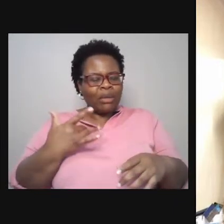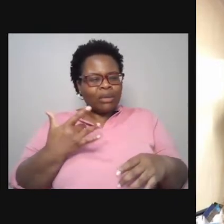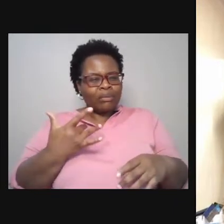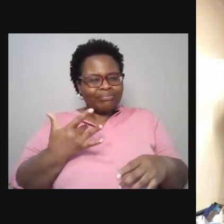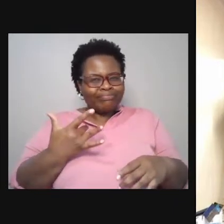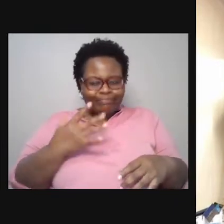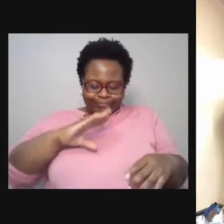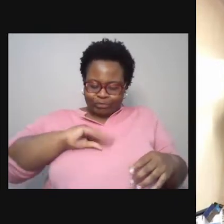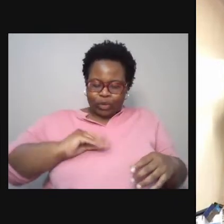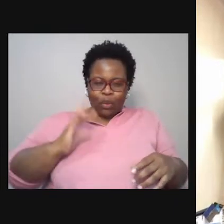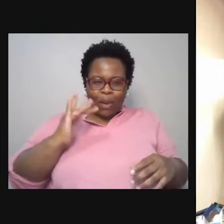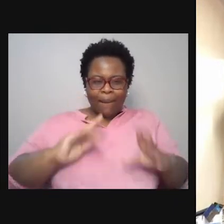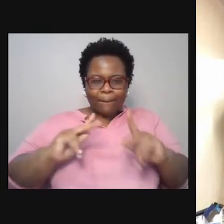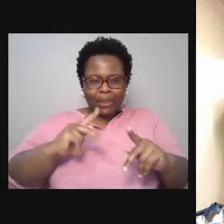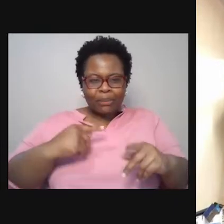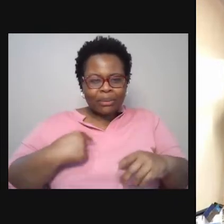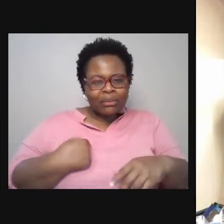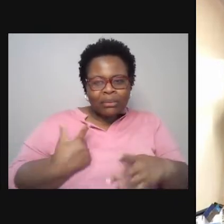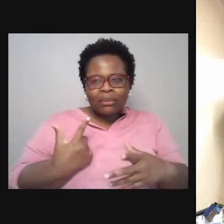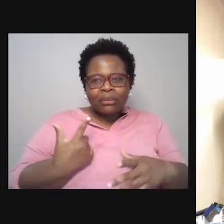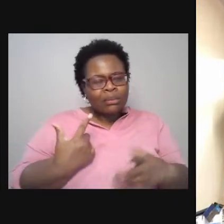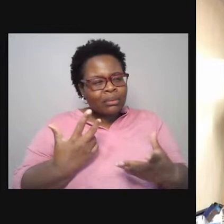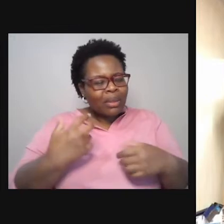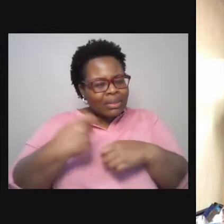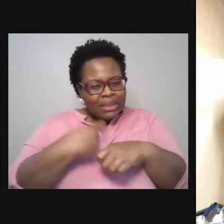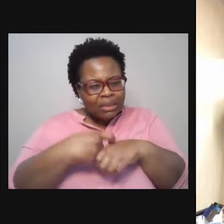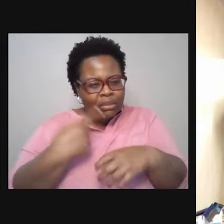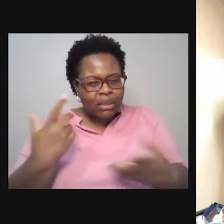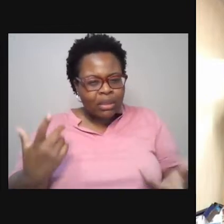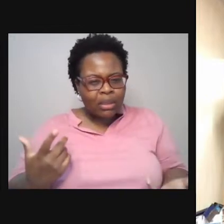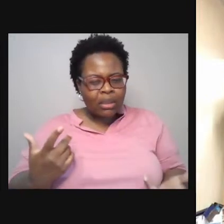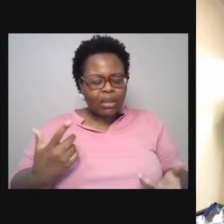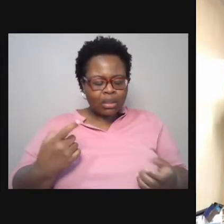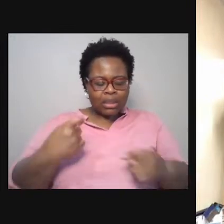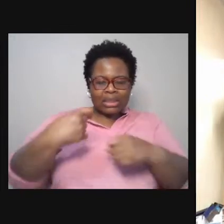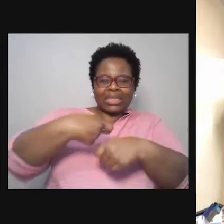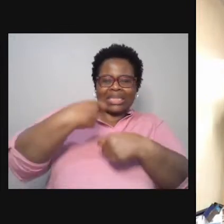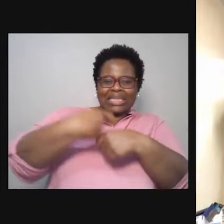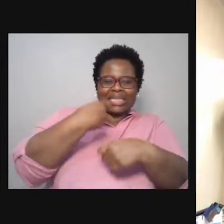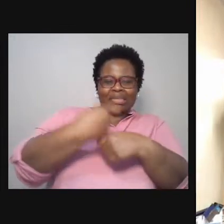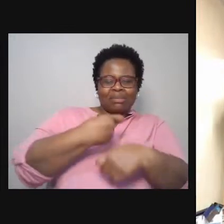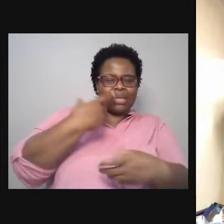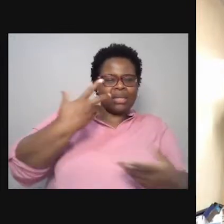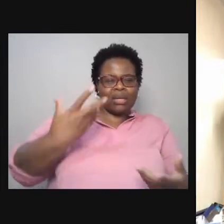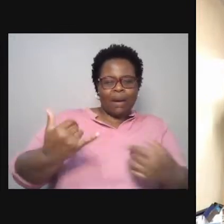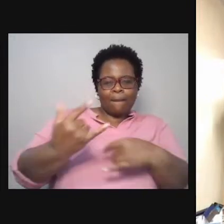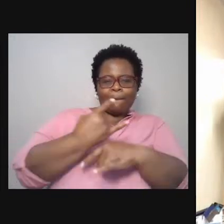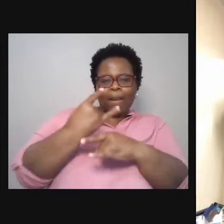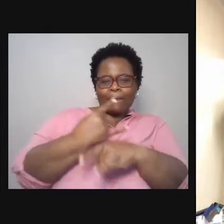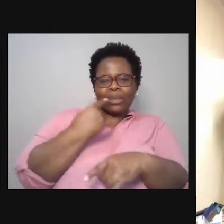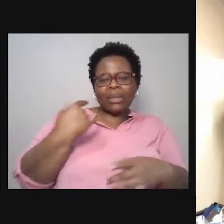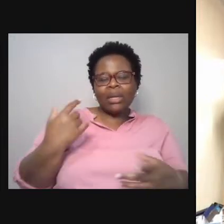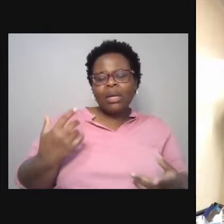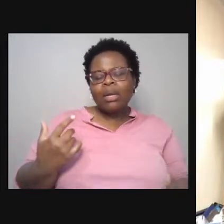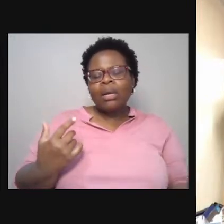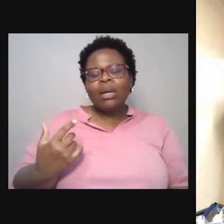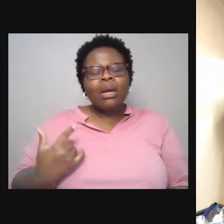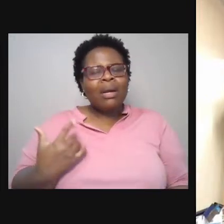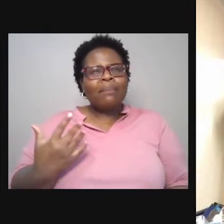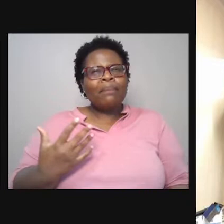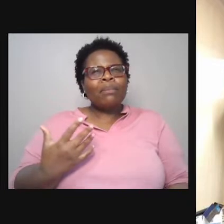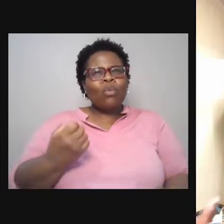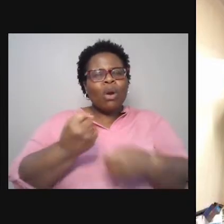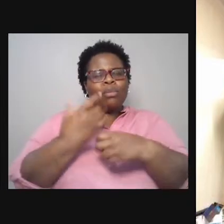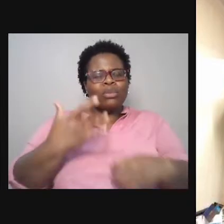hear what I just said, 5 times. And I, always had those conversations, and it made me feel bad about myself, because it